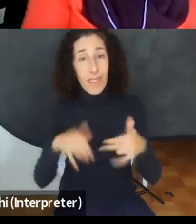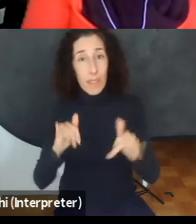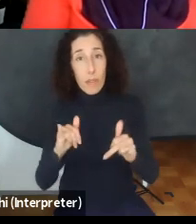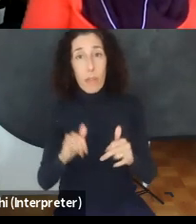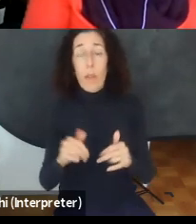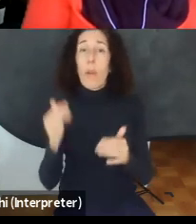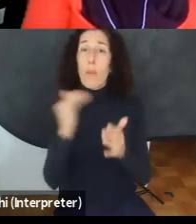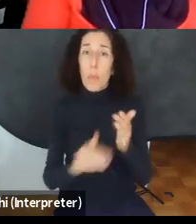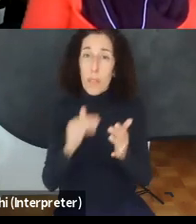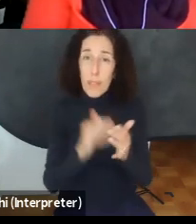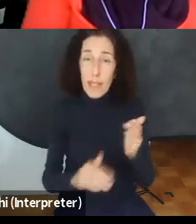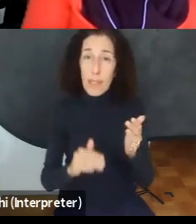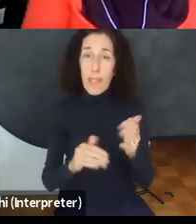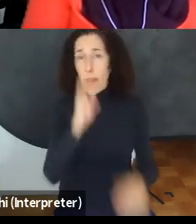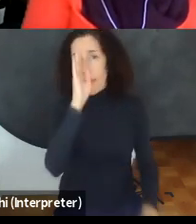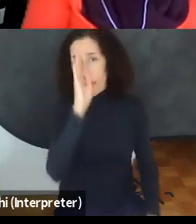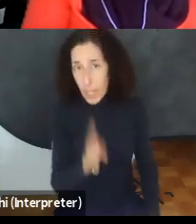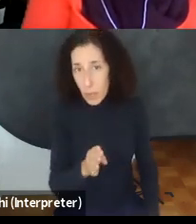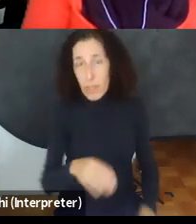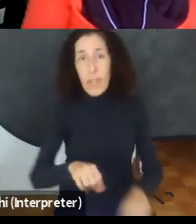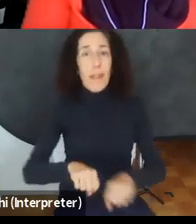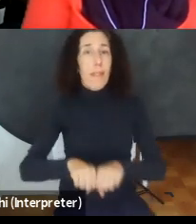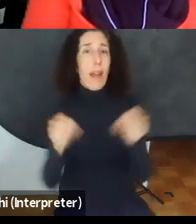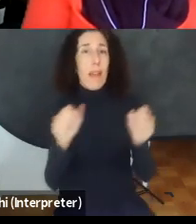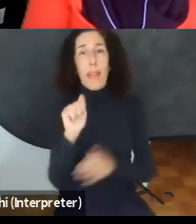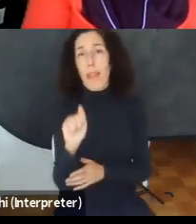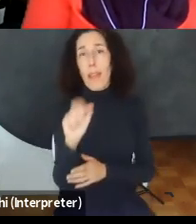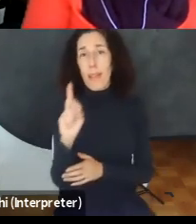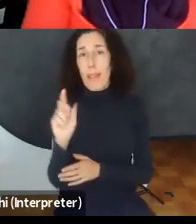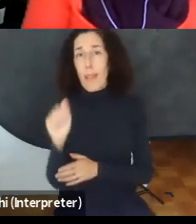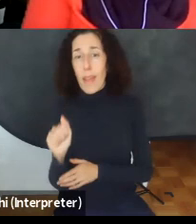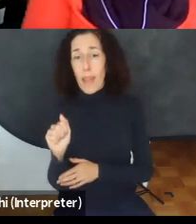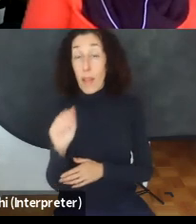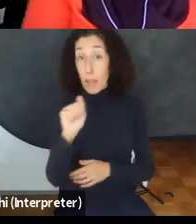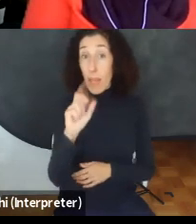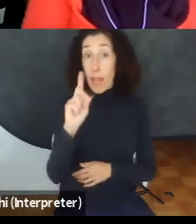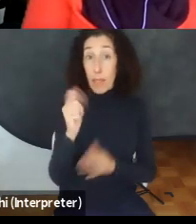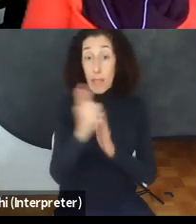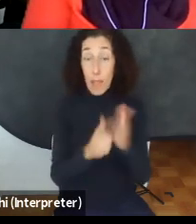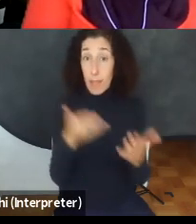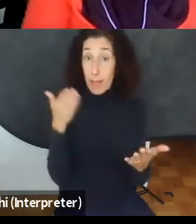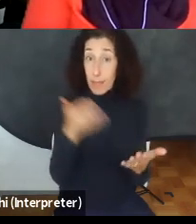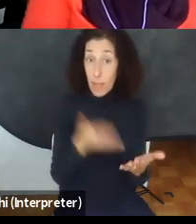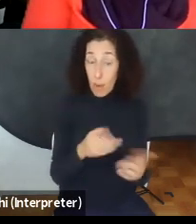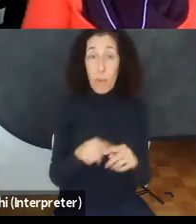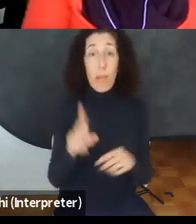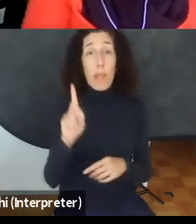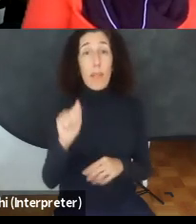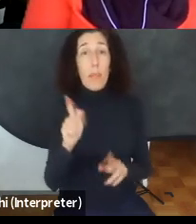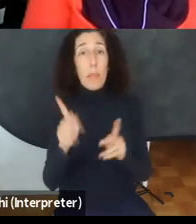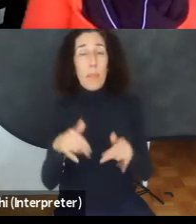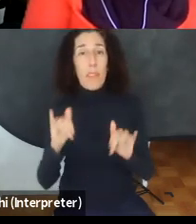and blatantly violate the ADA. The ADA exists, and yet disabled people fear discrimination in